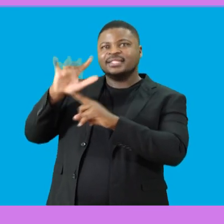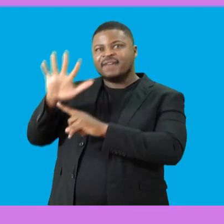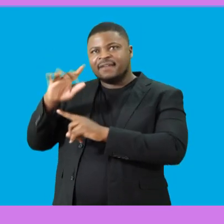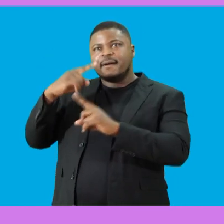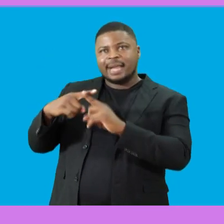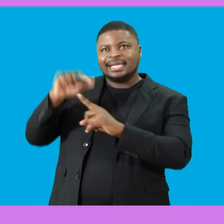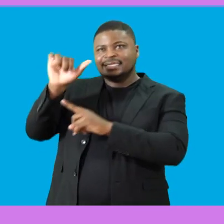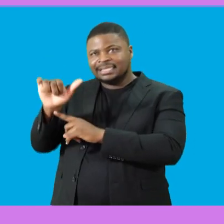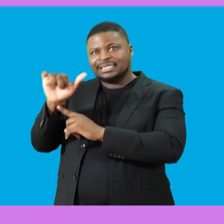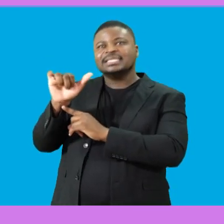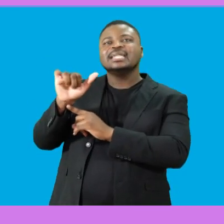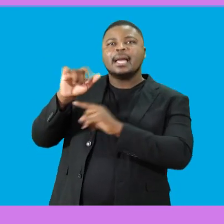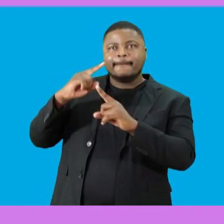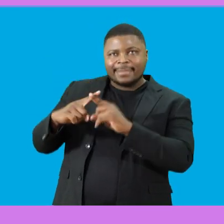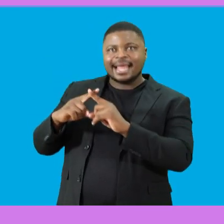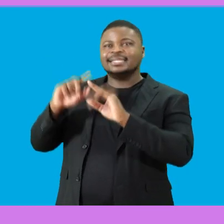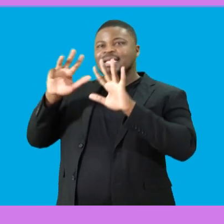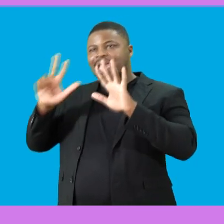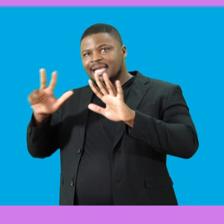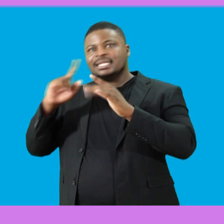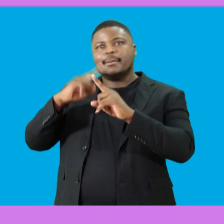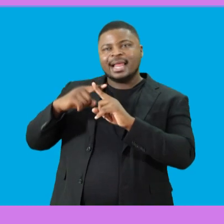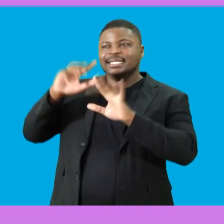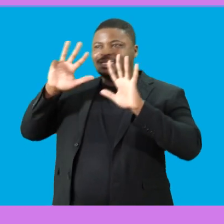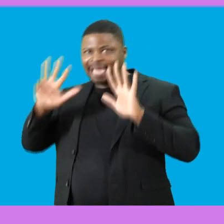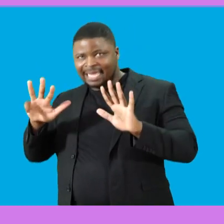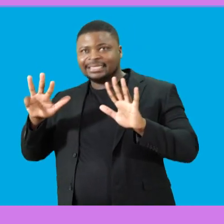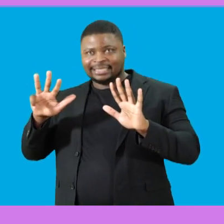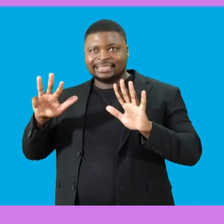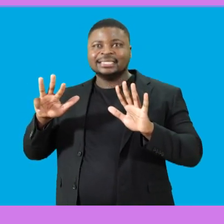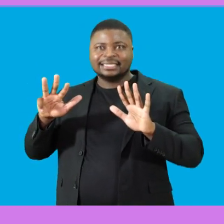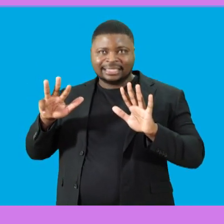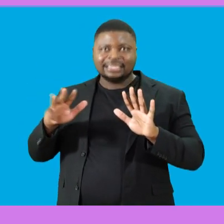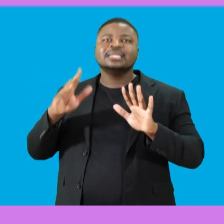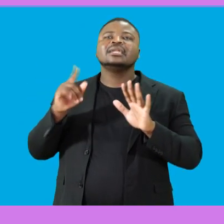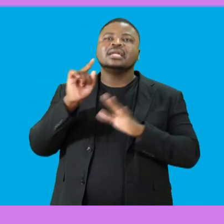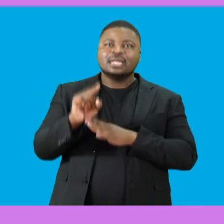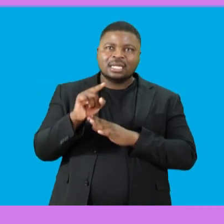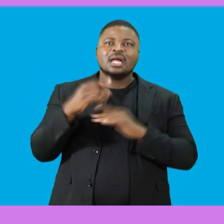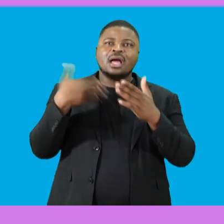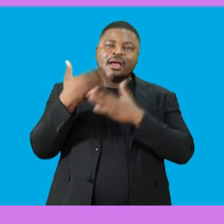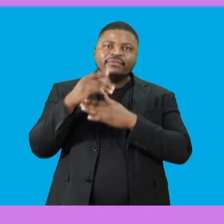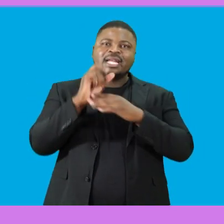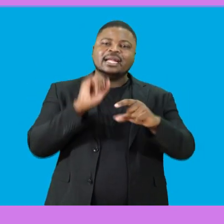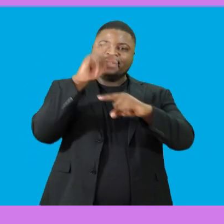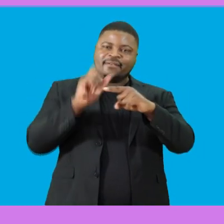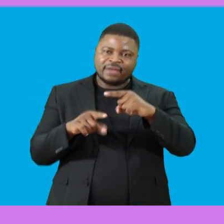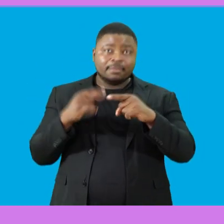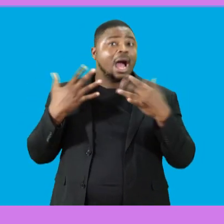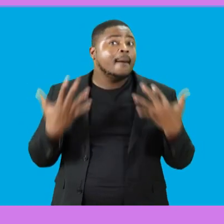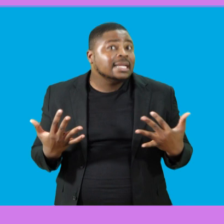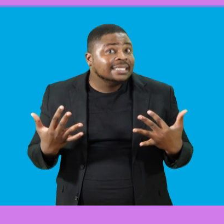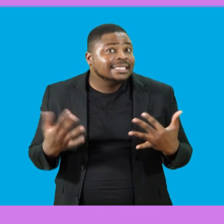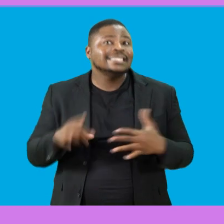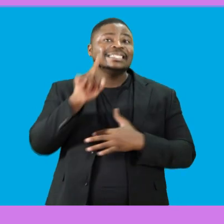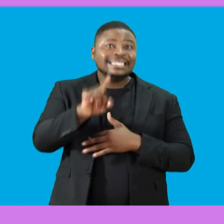plus 6 plus 7 plus 8 plus 9 plus 9. Then it's all divided by how